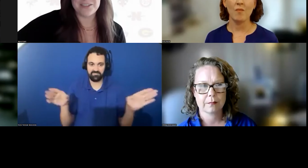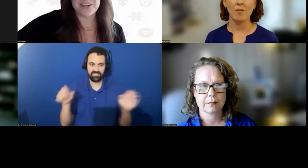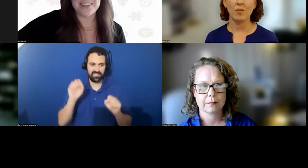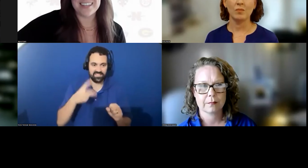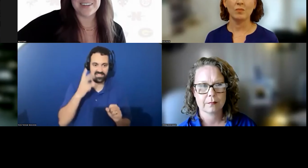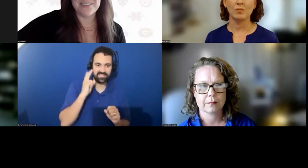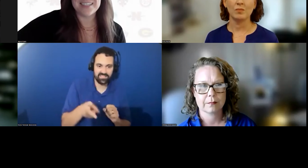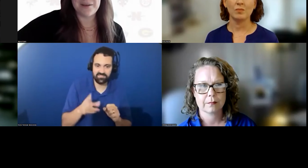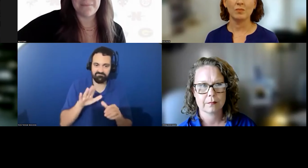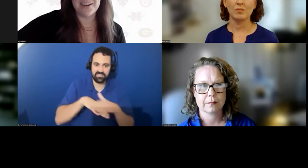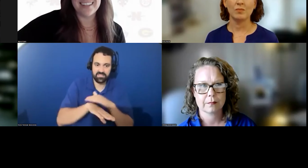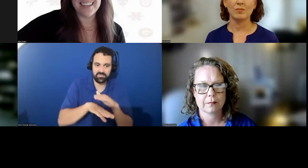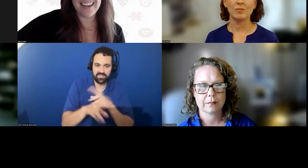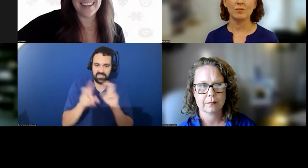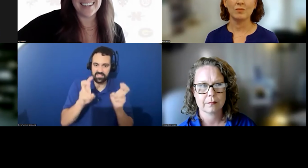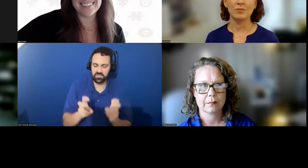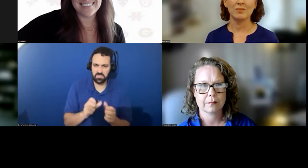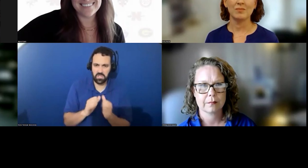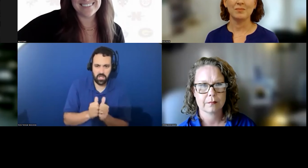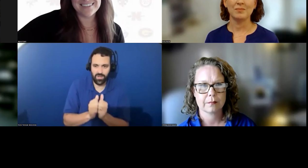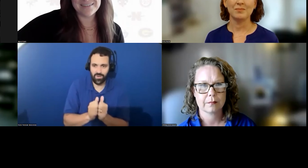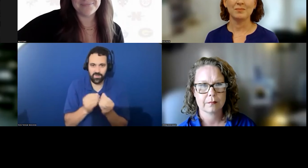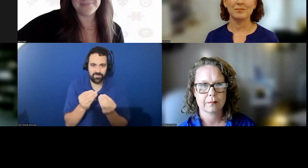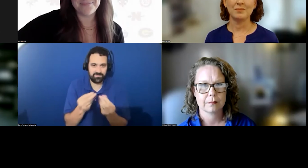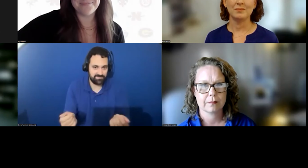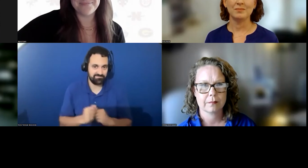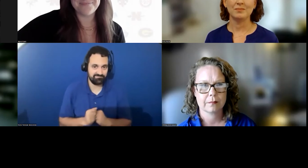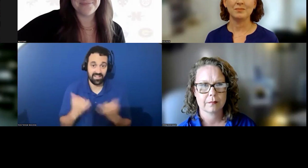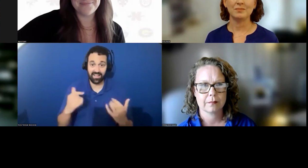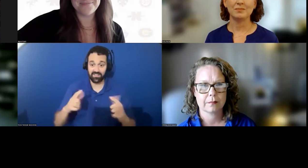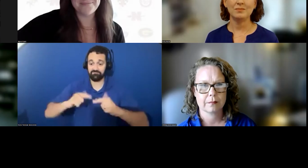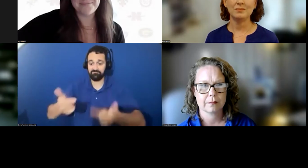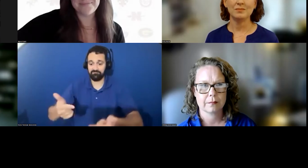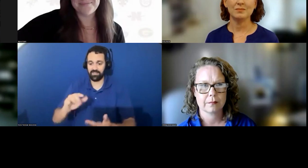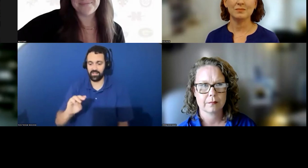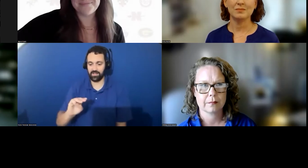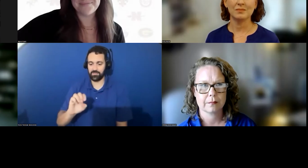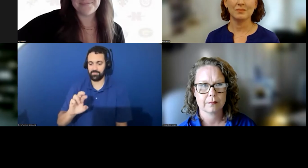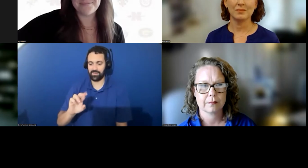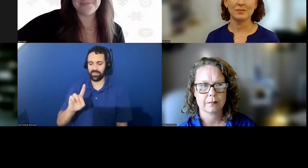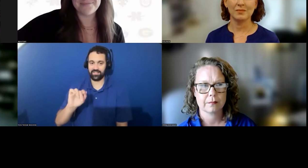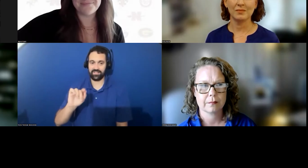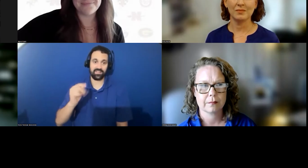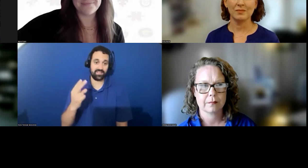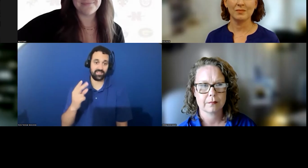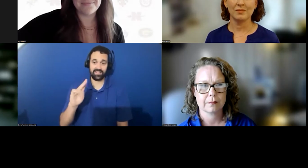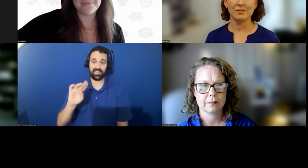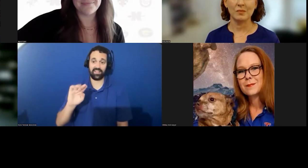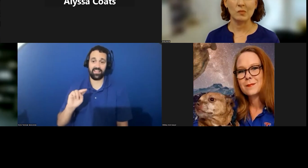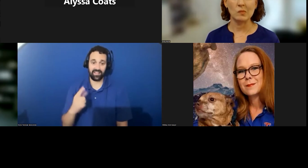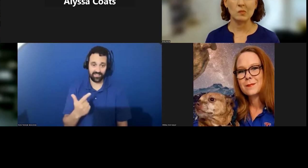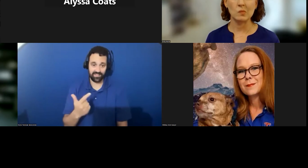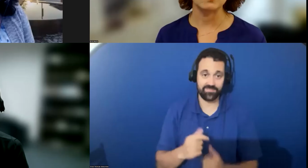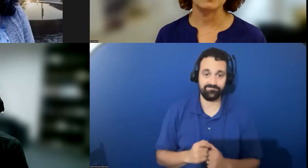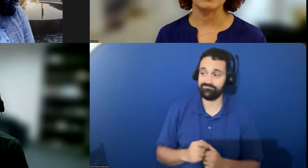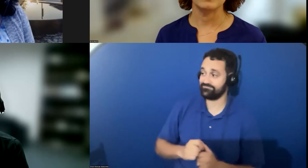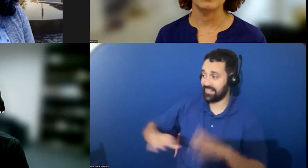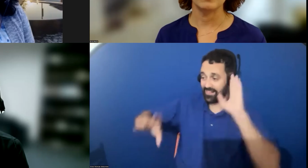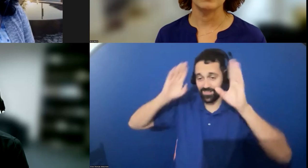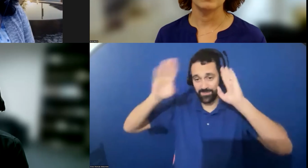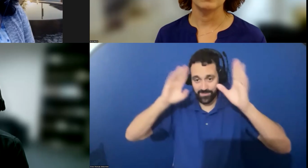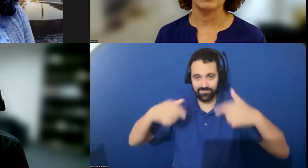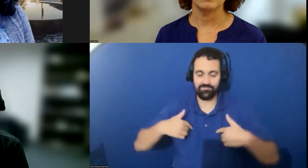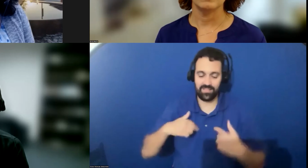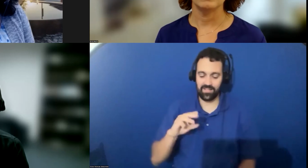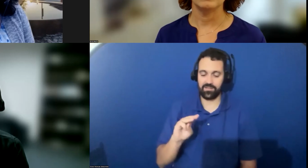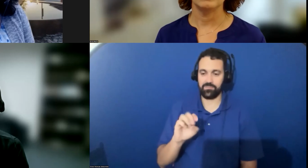I'll turn things over to Meredith King. Hello, everyone. My name is Meredith King. I'm the Interim Director at the Center